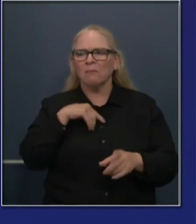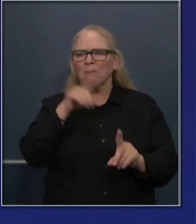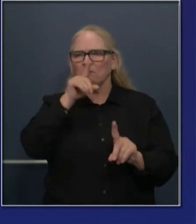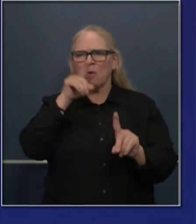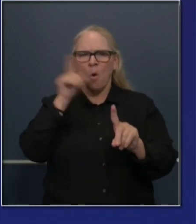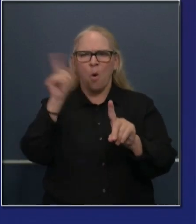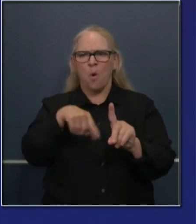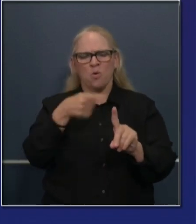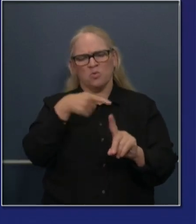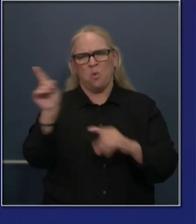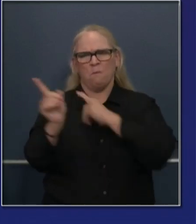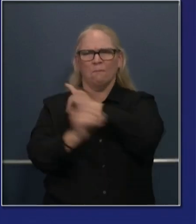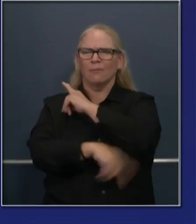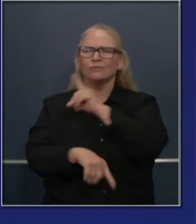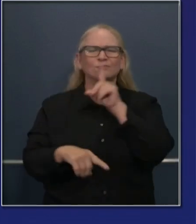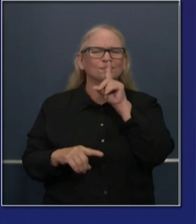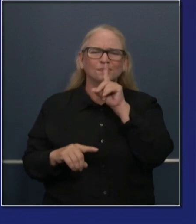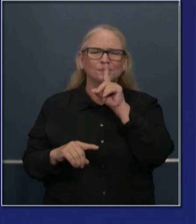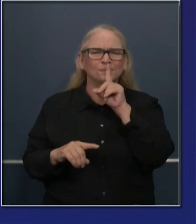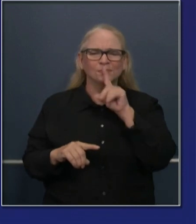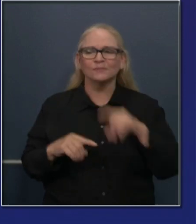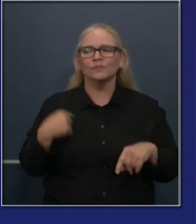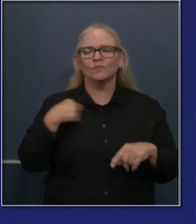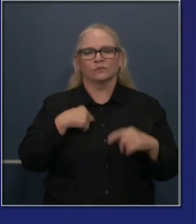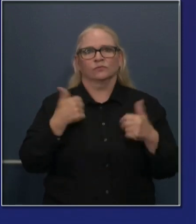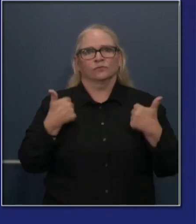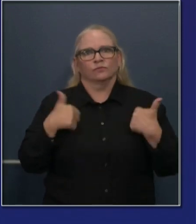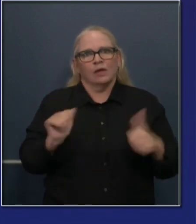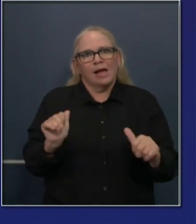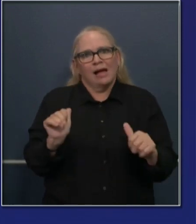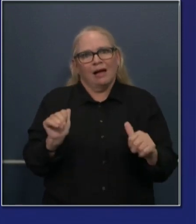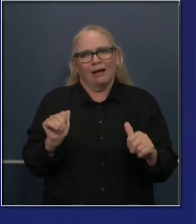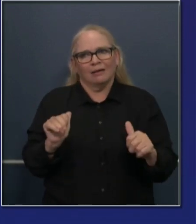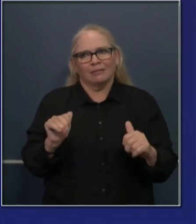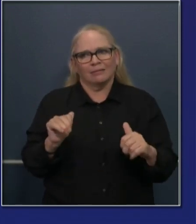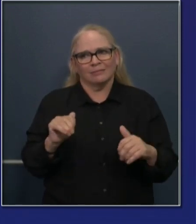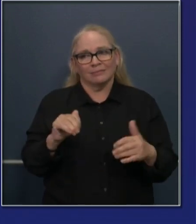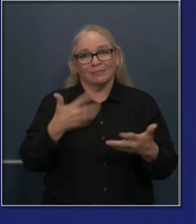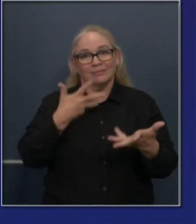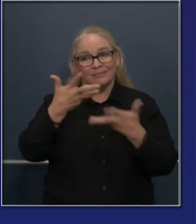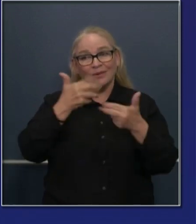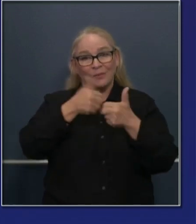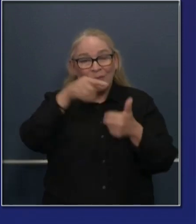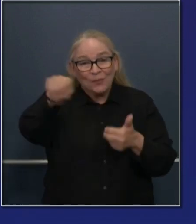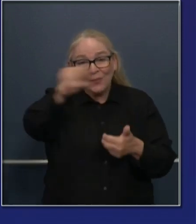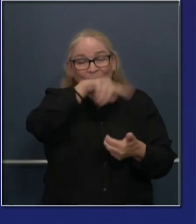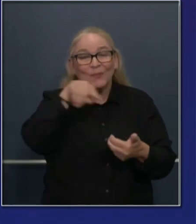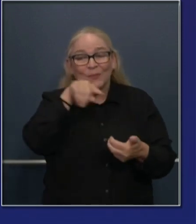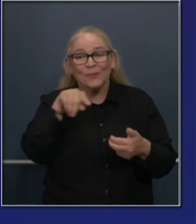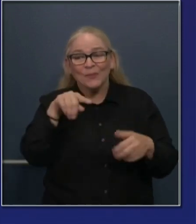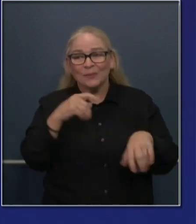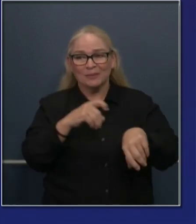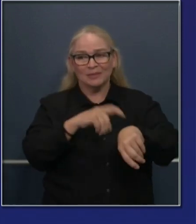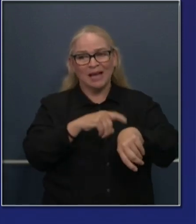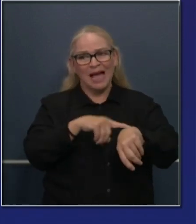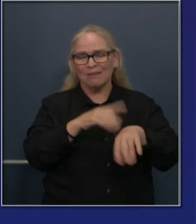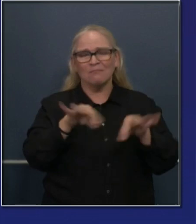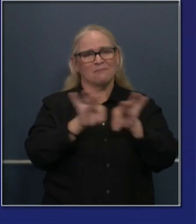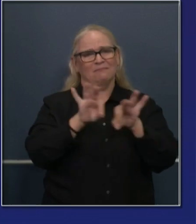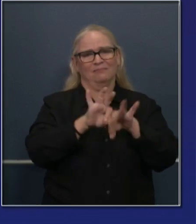punitive. But we are trying to deal with the time, manner, and place concerns we